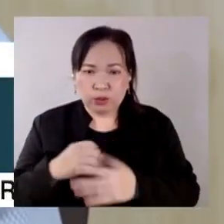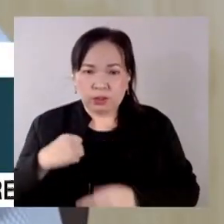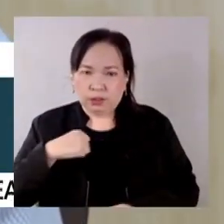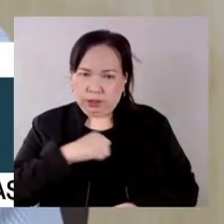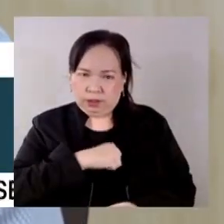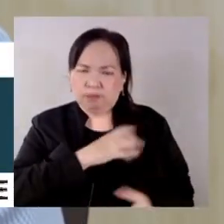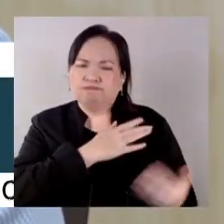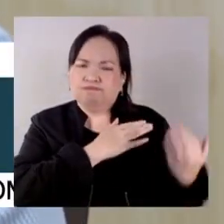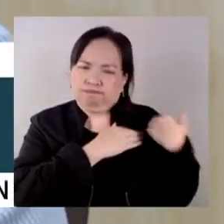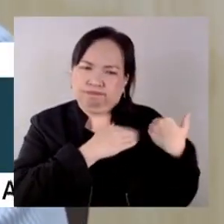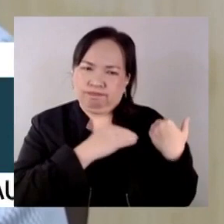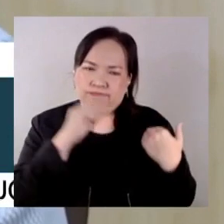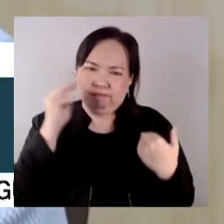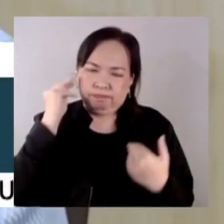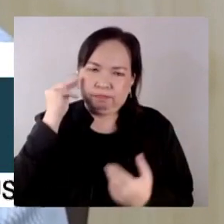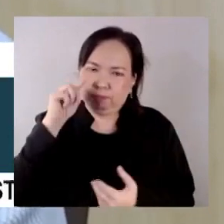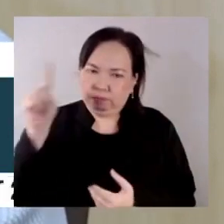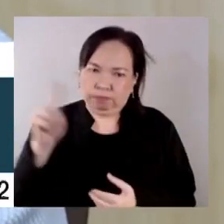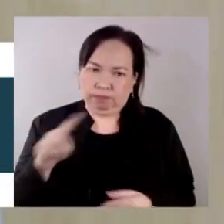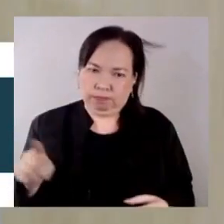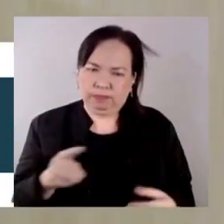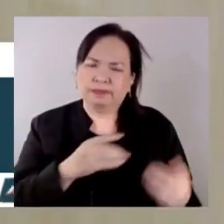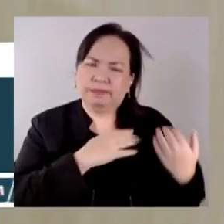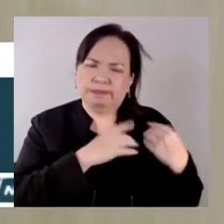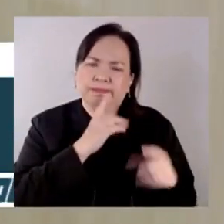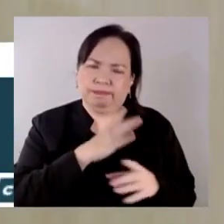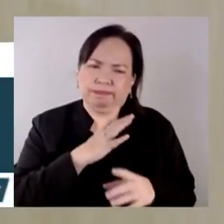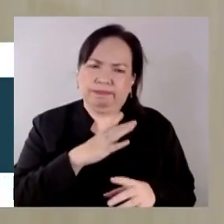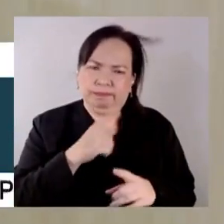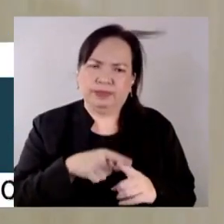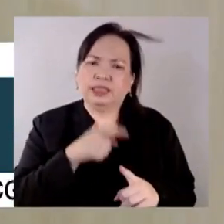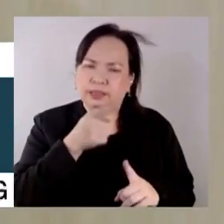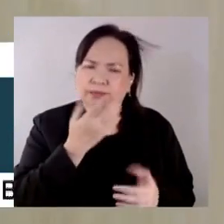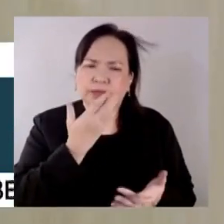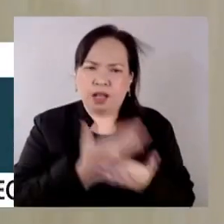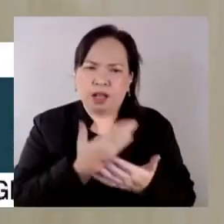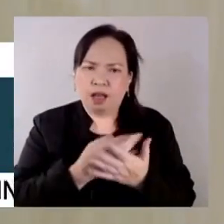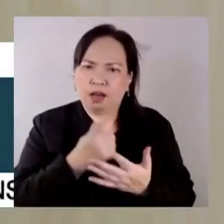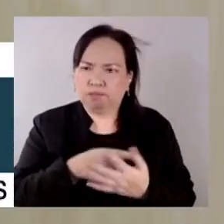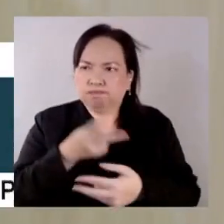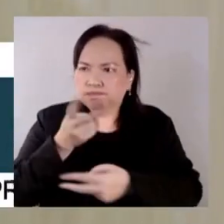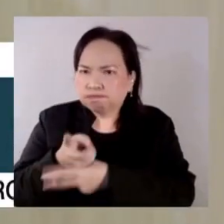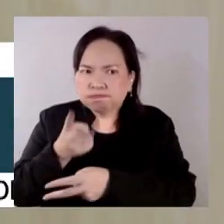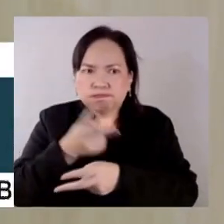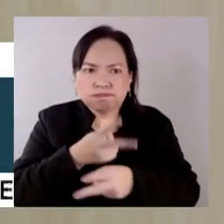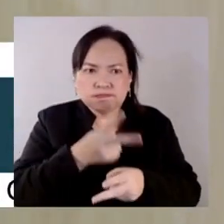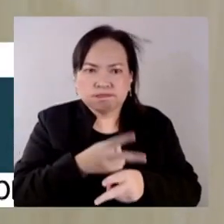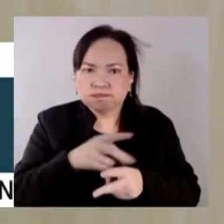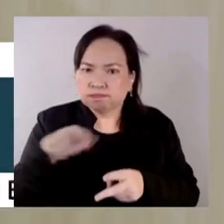shoulder. And therefore, he must see to it that the